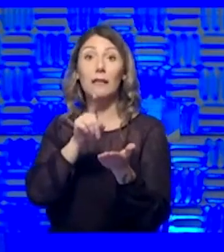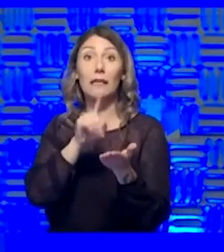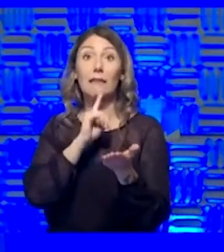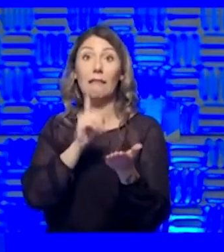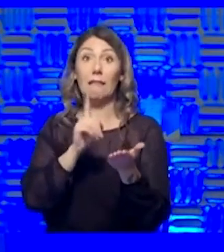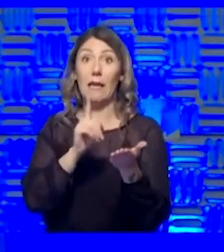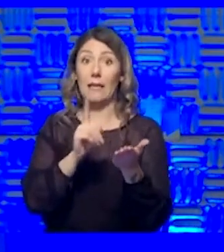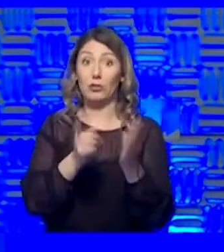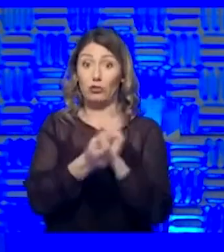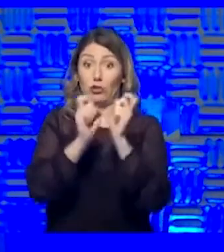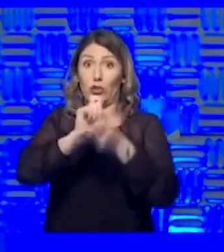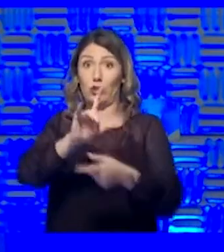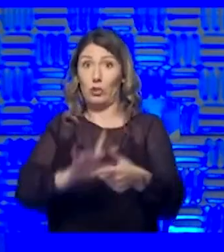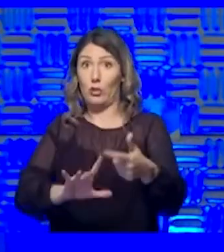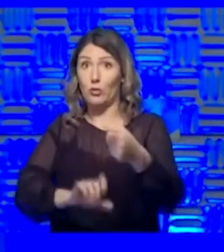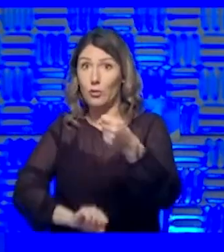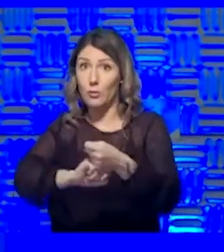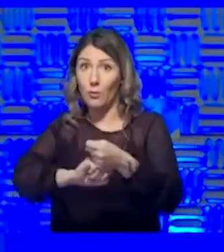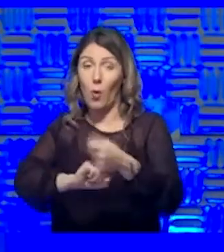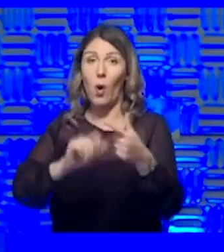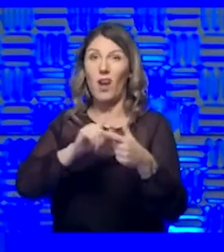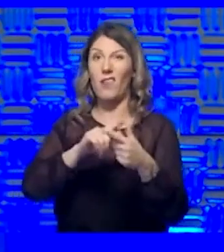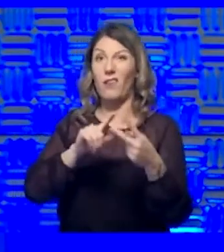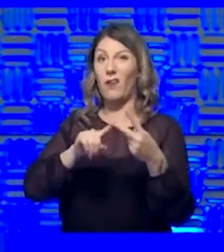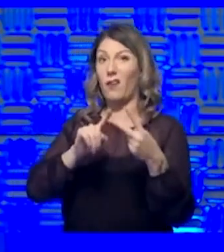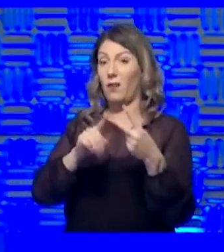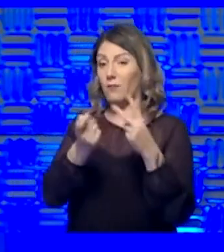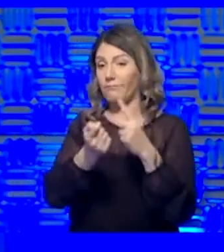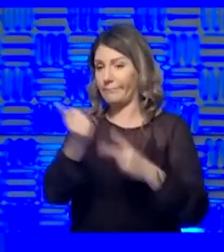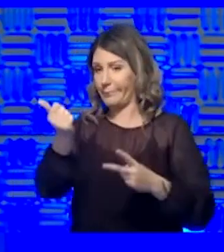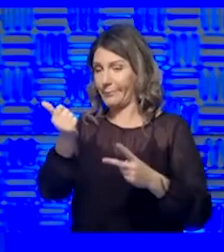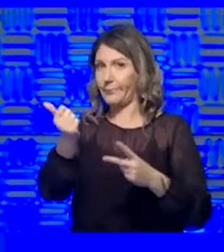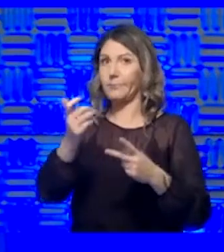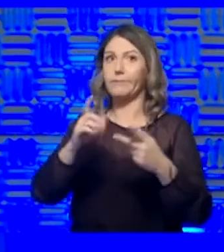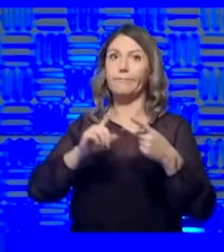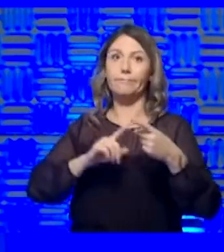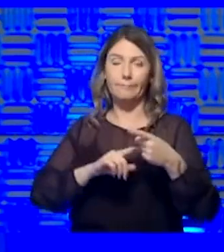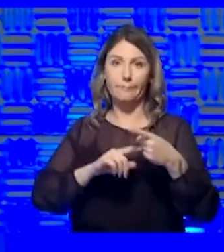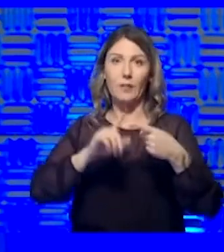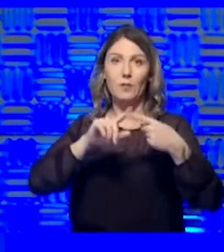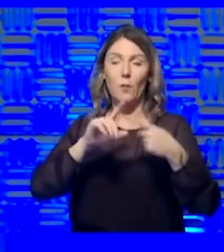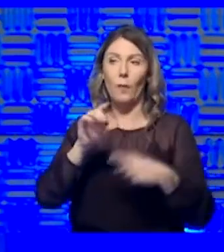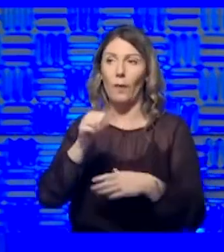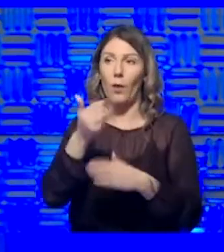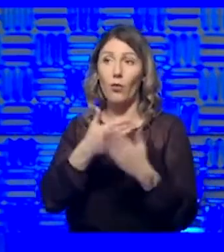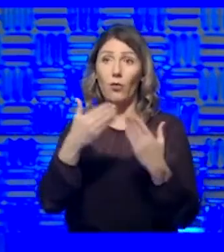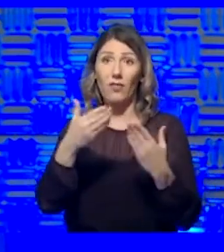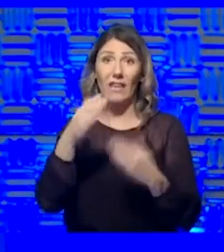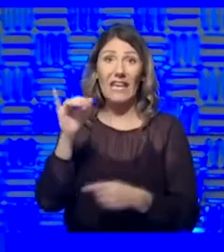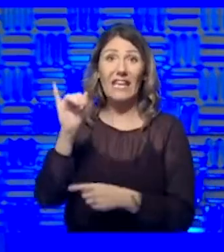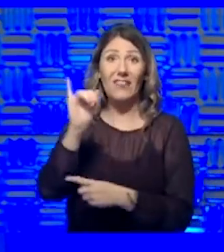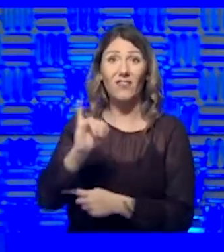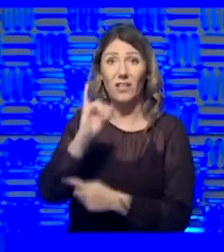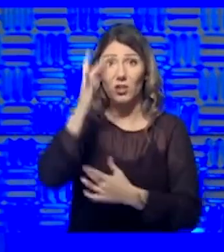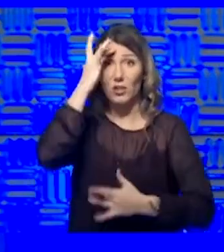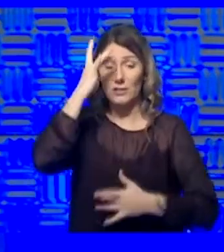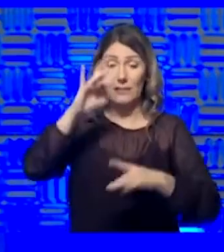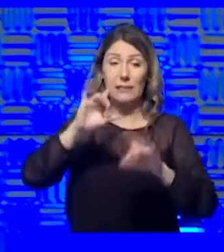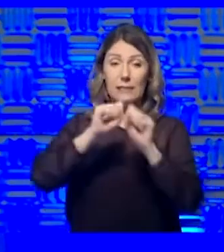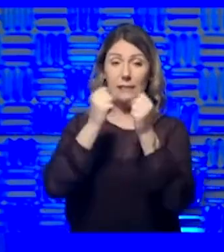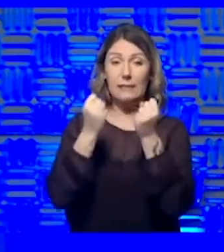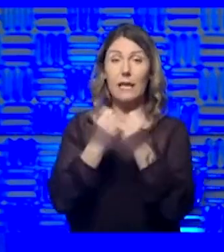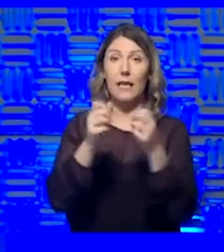journal article, and then that way azithromycin dropped off because of that. The other thing is the Infectious Disease Society of